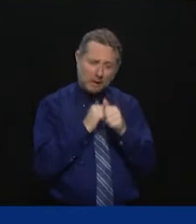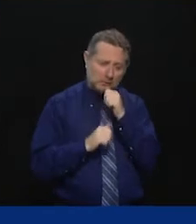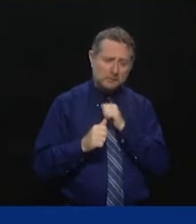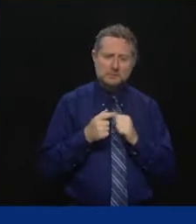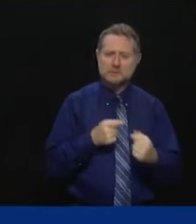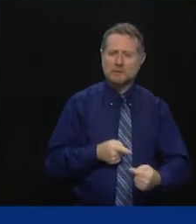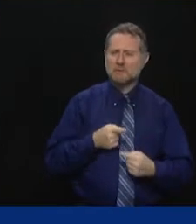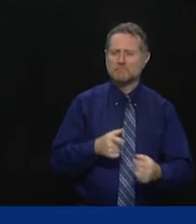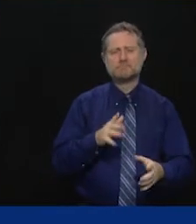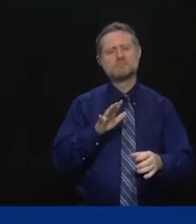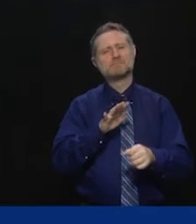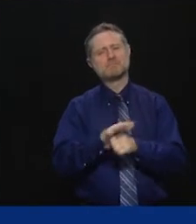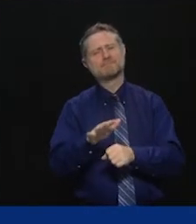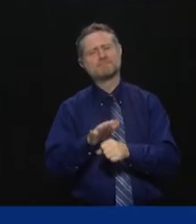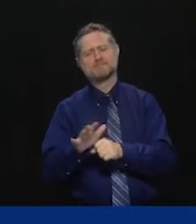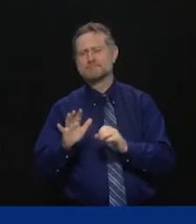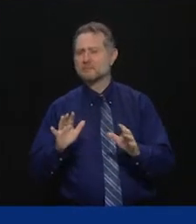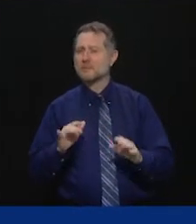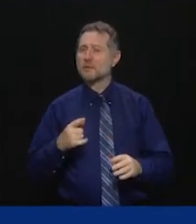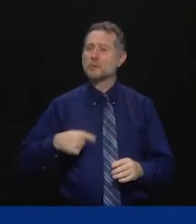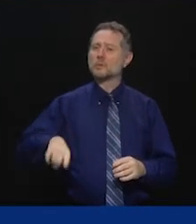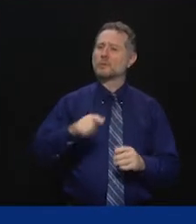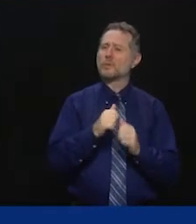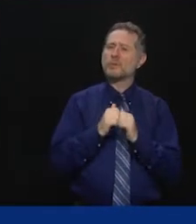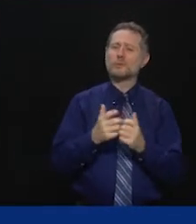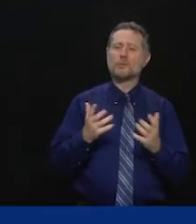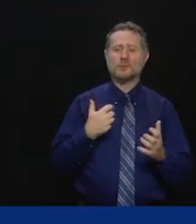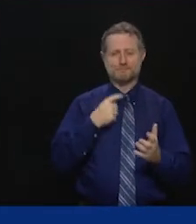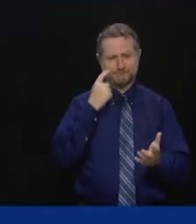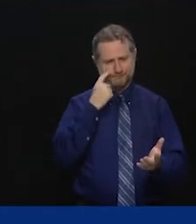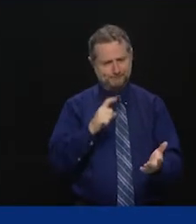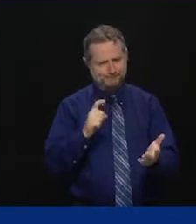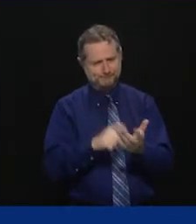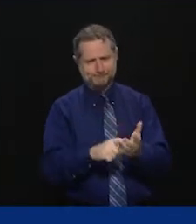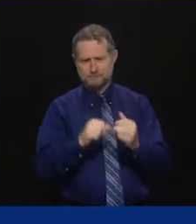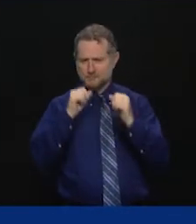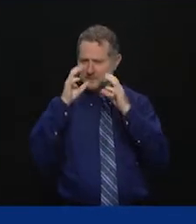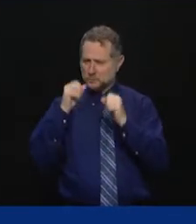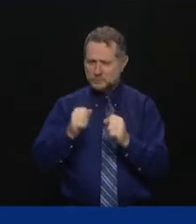here today, and I do want to acknowledge some incredible individuals. First of all,